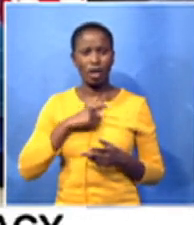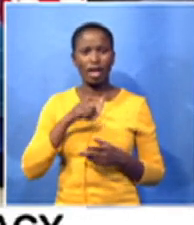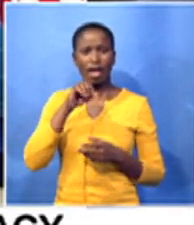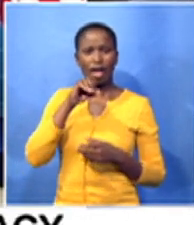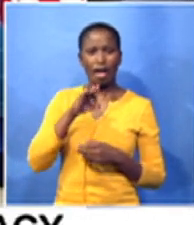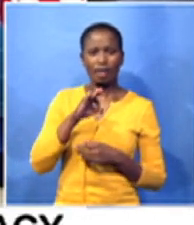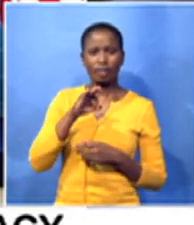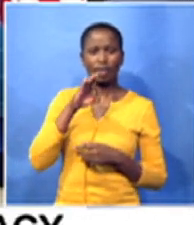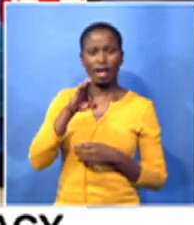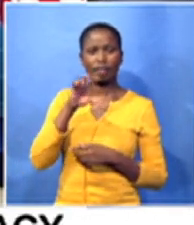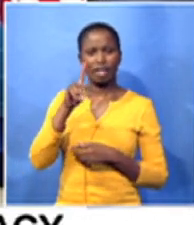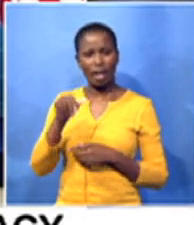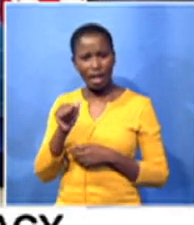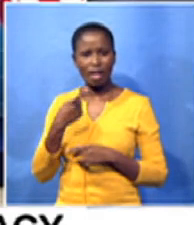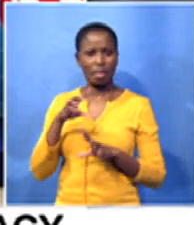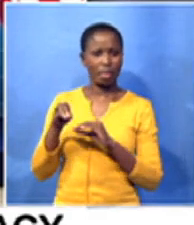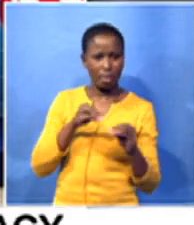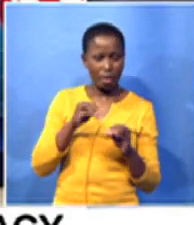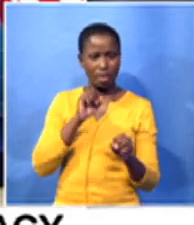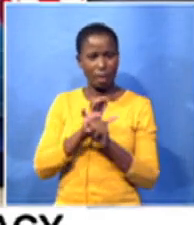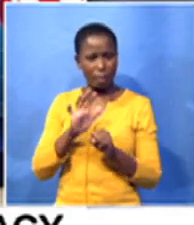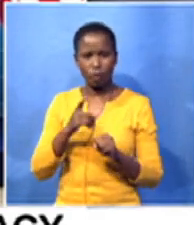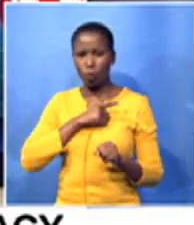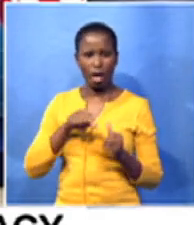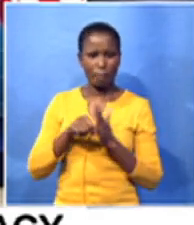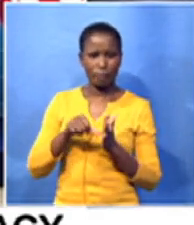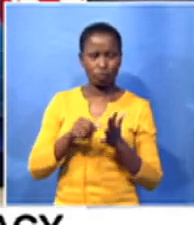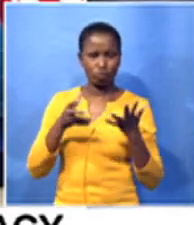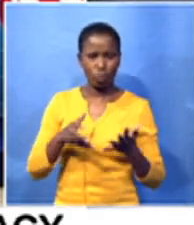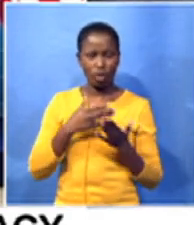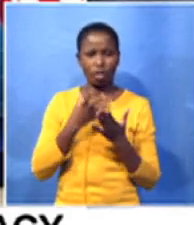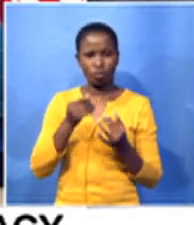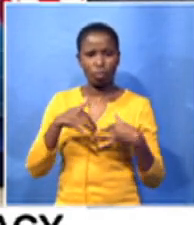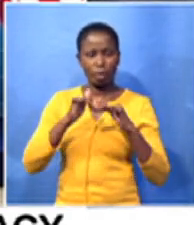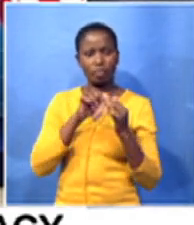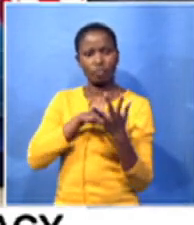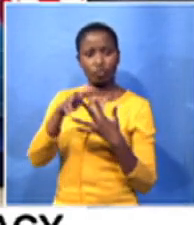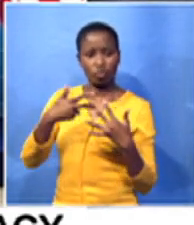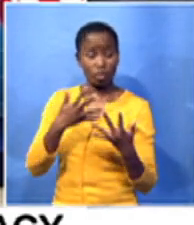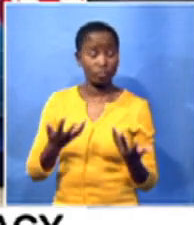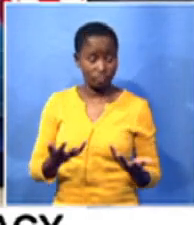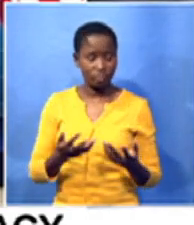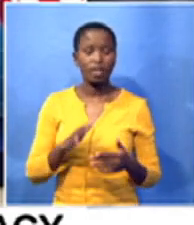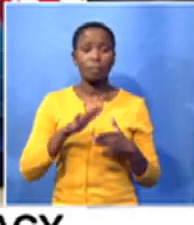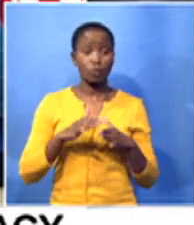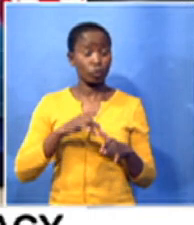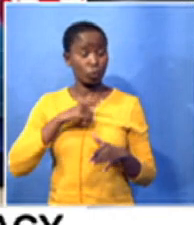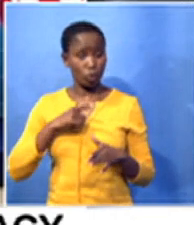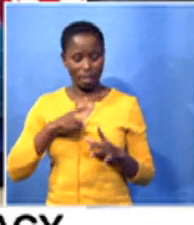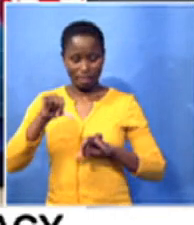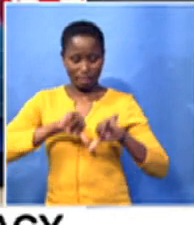independence? And why do you make such an important point about emphasizing the transparency? It's because the science is going to be what the science